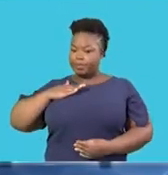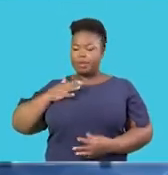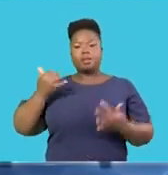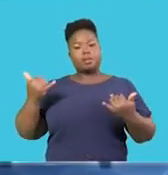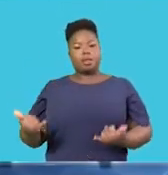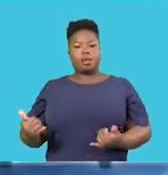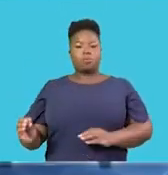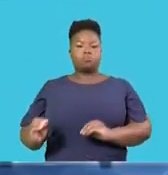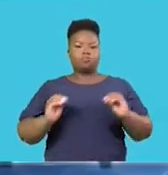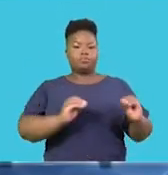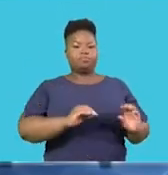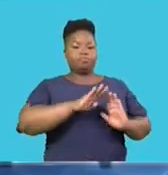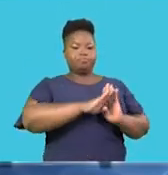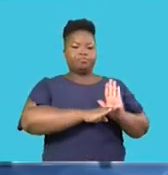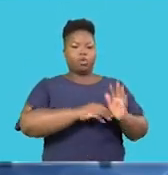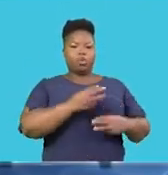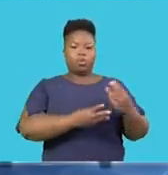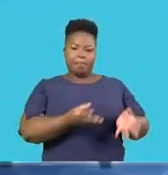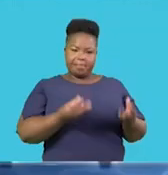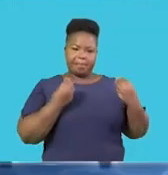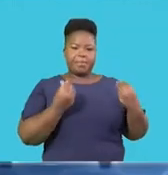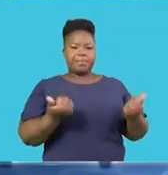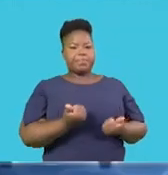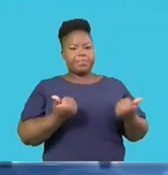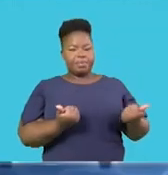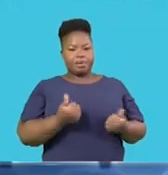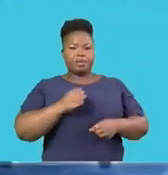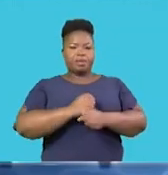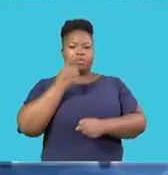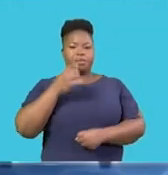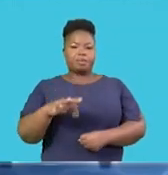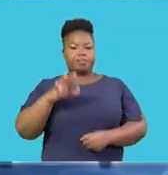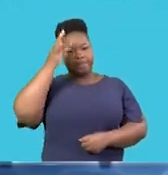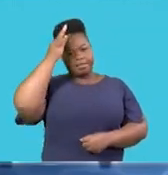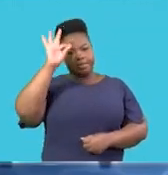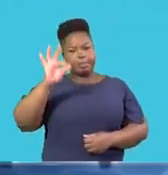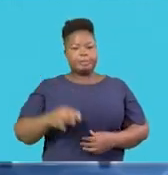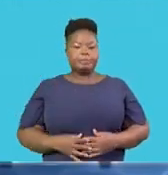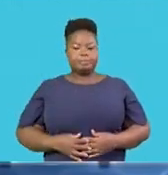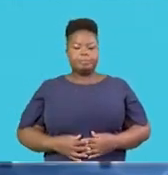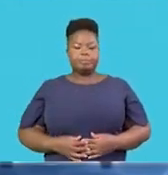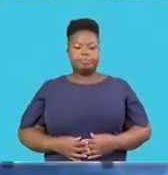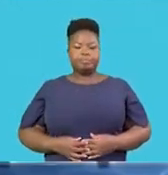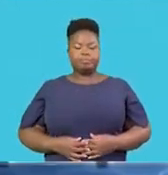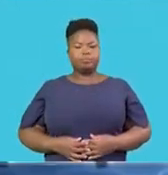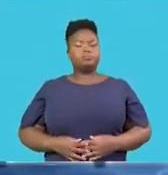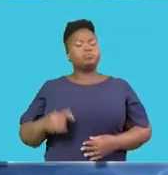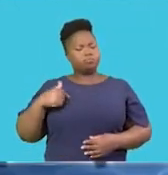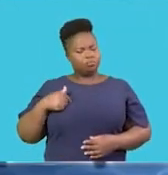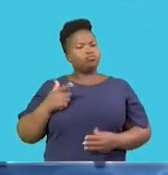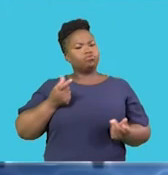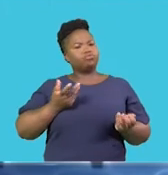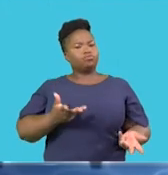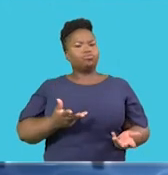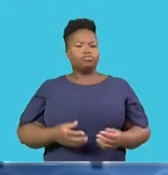unemployed. I'm bringing you to the list of the employed in Gauteng government. That is where I'm bringing